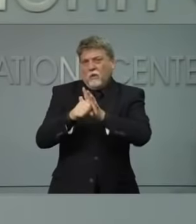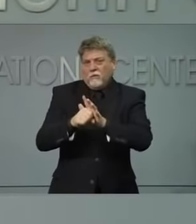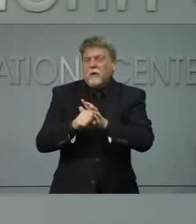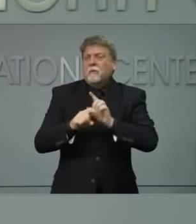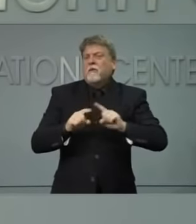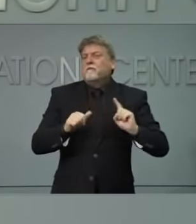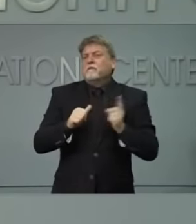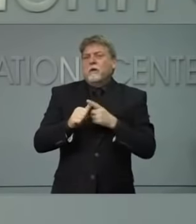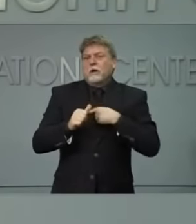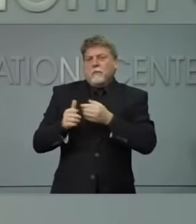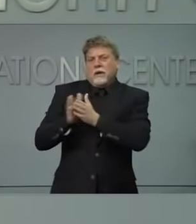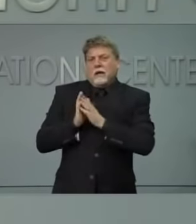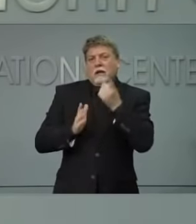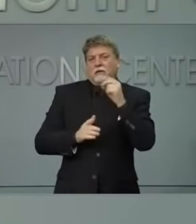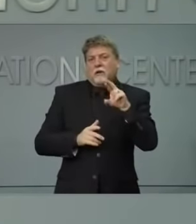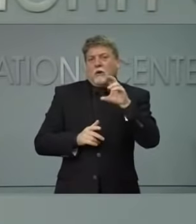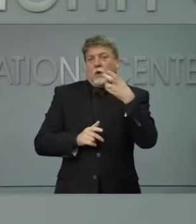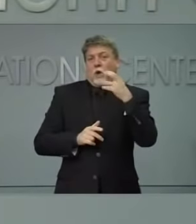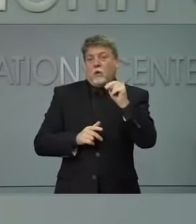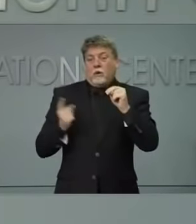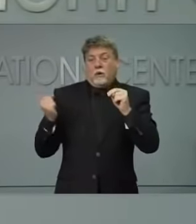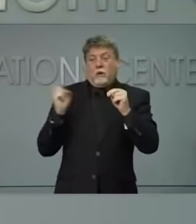system. Dr. Cohen.